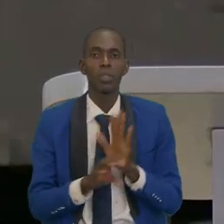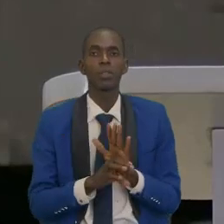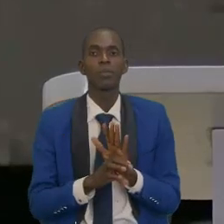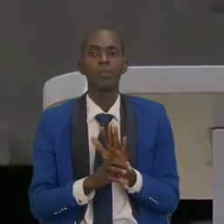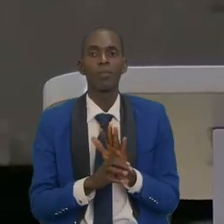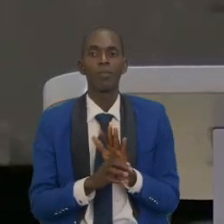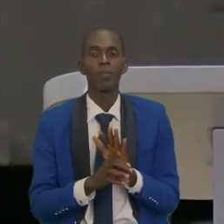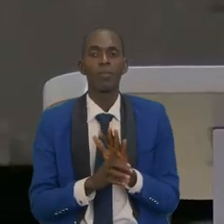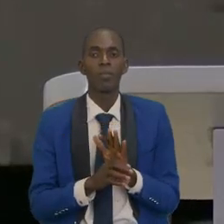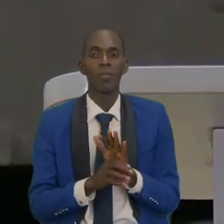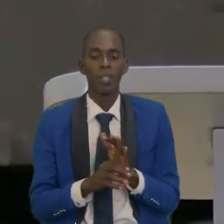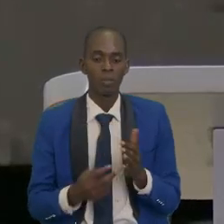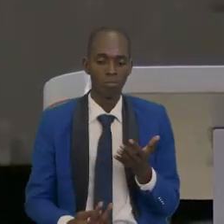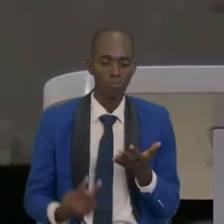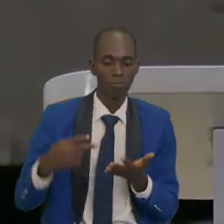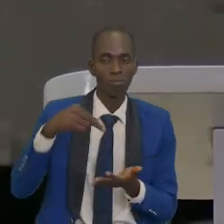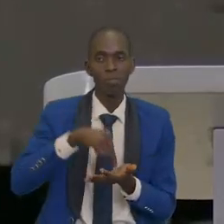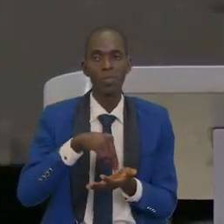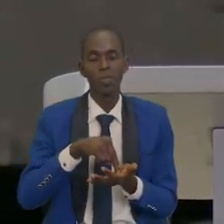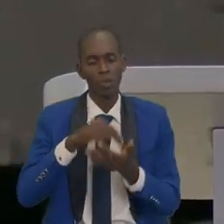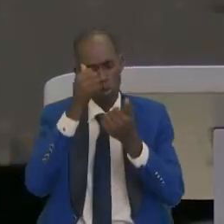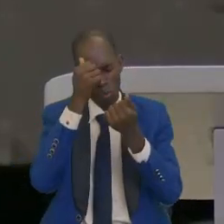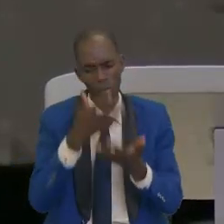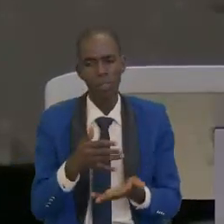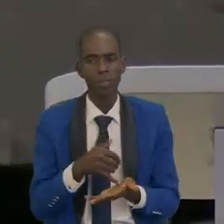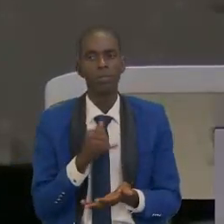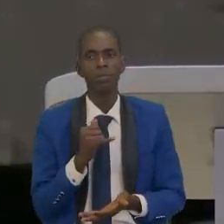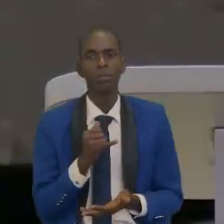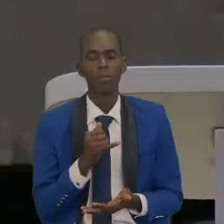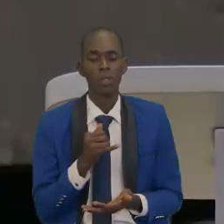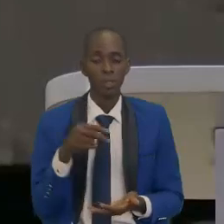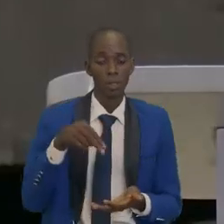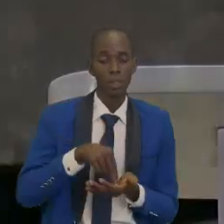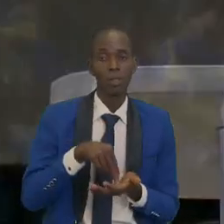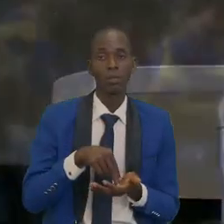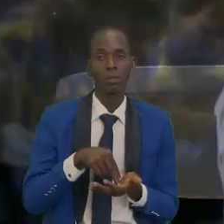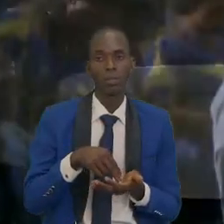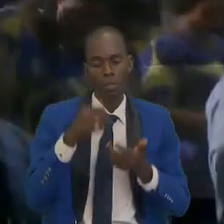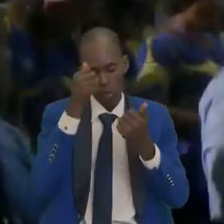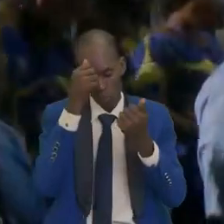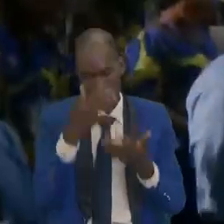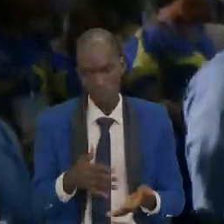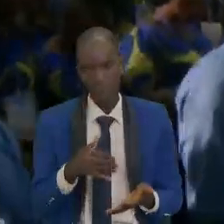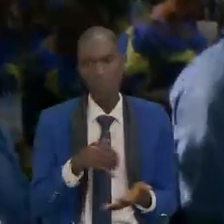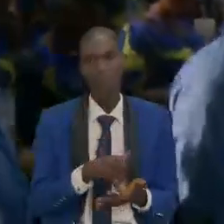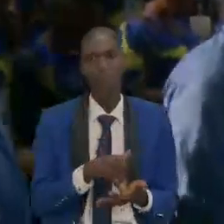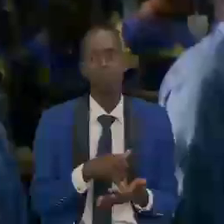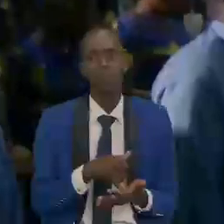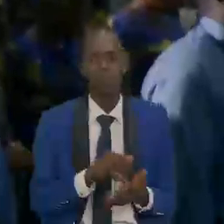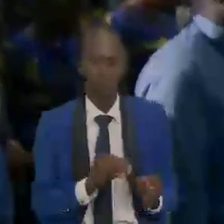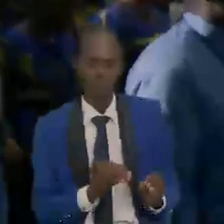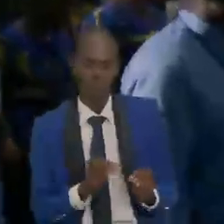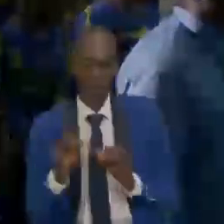rise up obey get up or be move